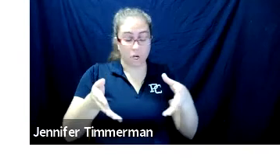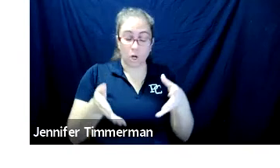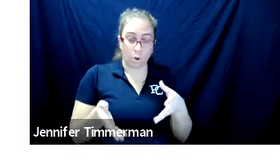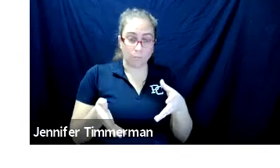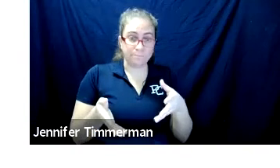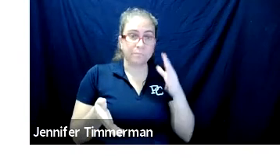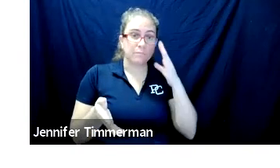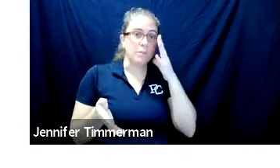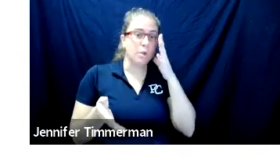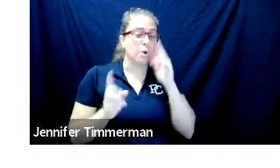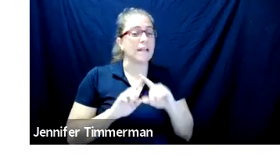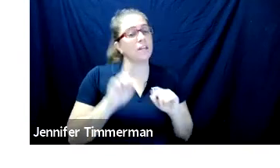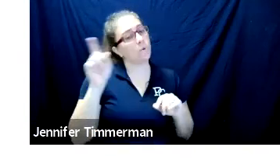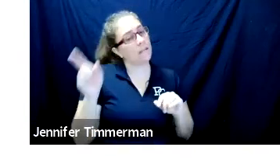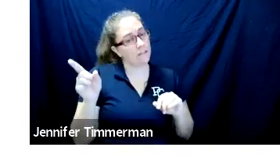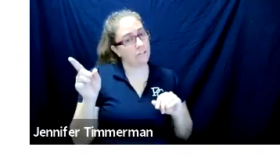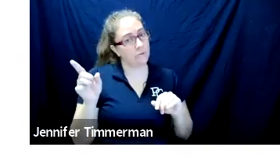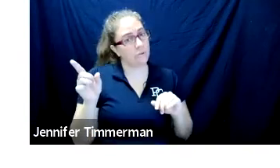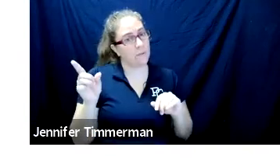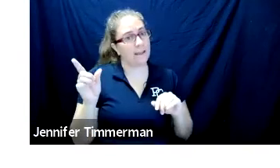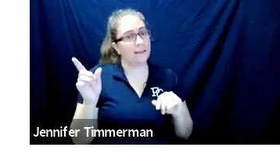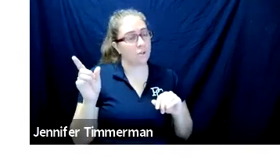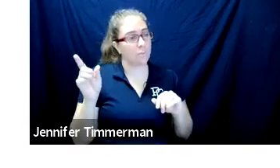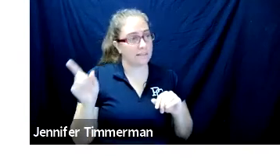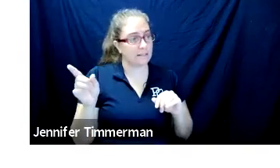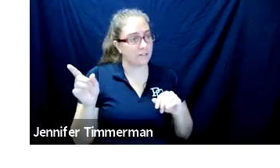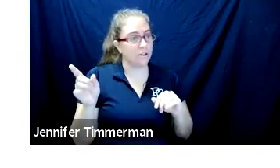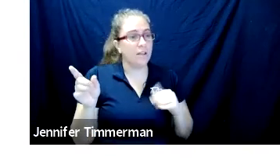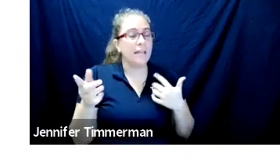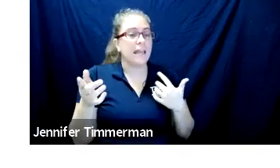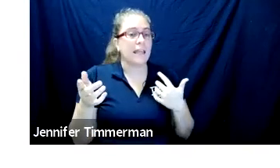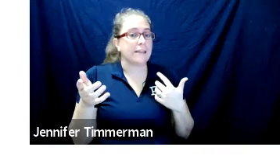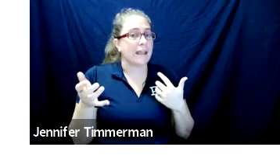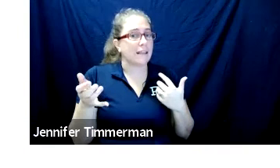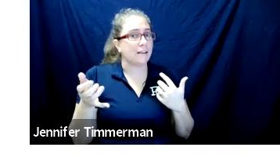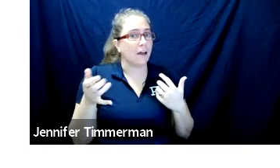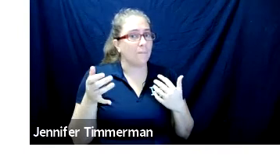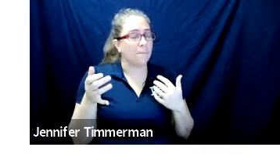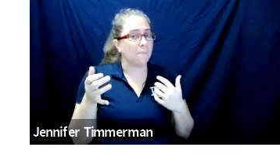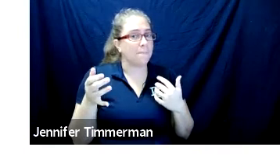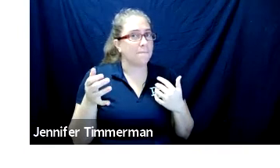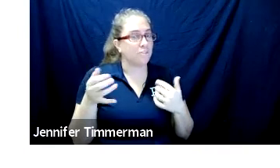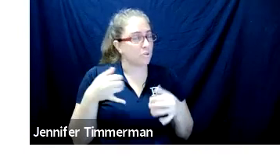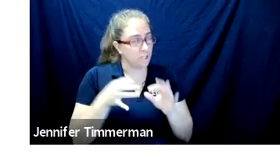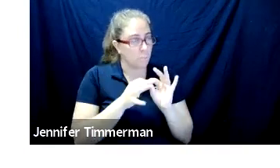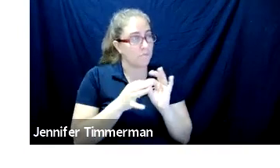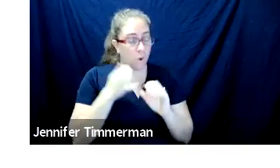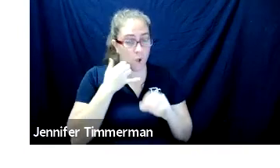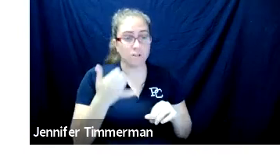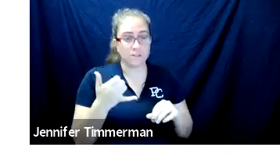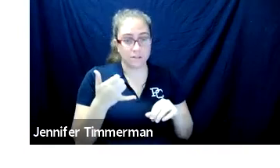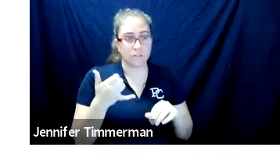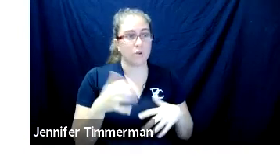computer here at home, or I can go into my interpreting center, and I generally interpret